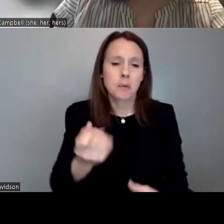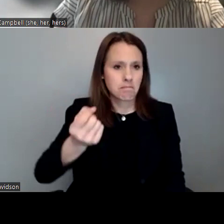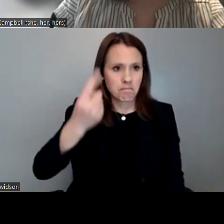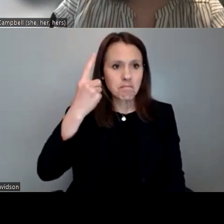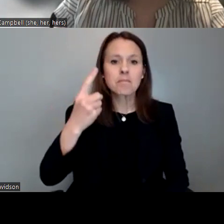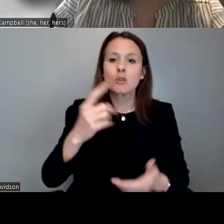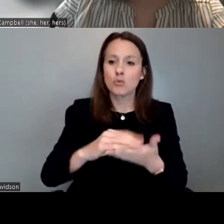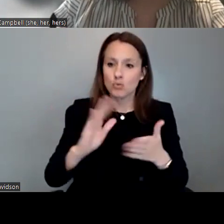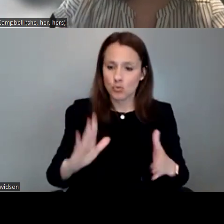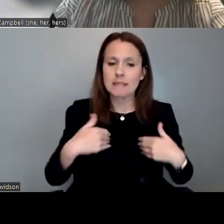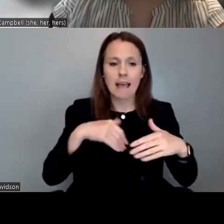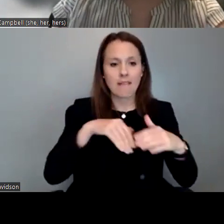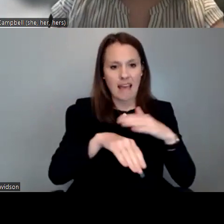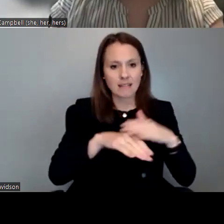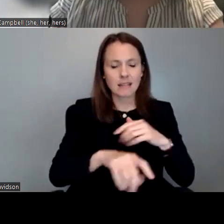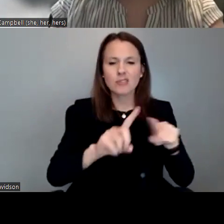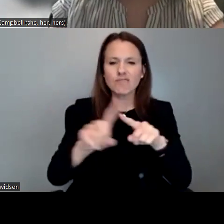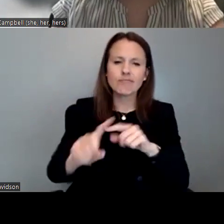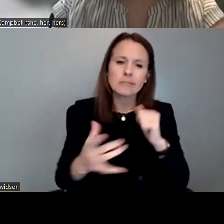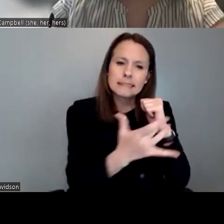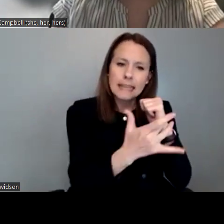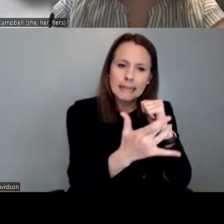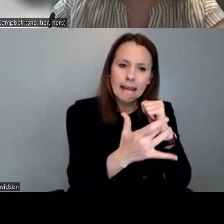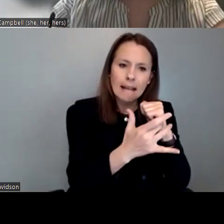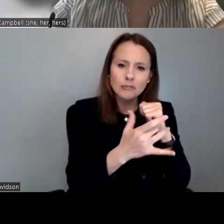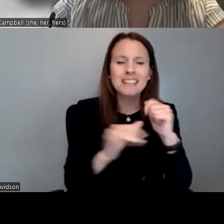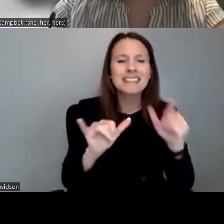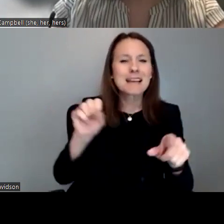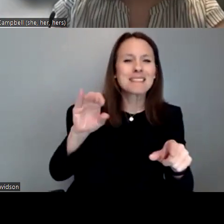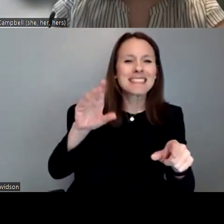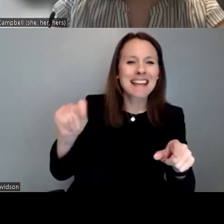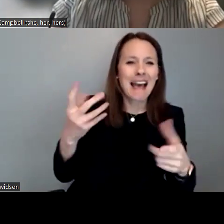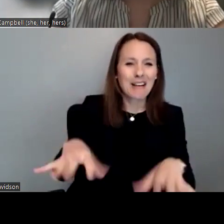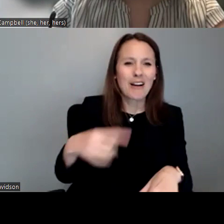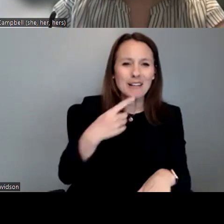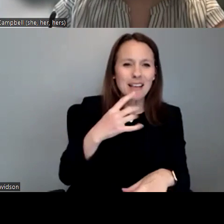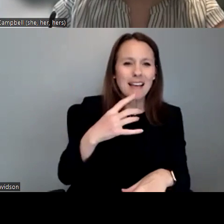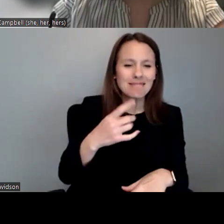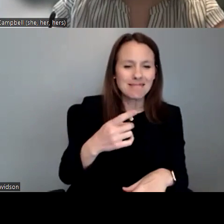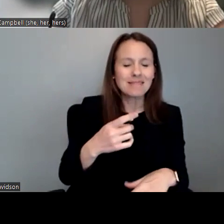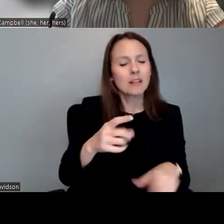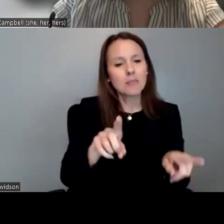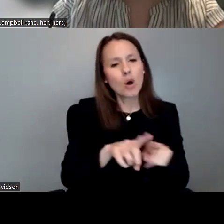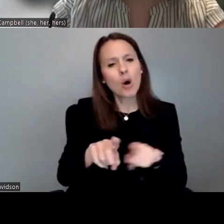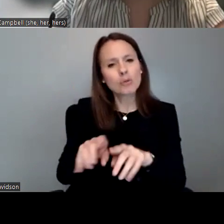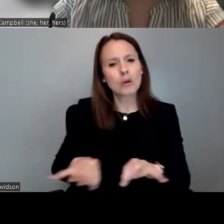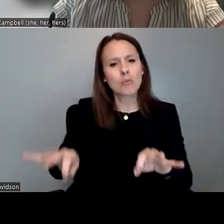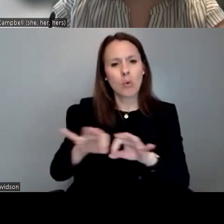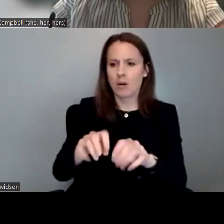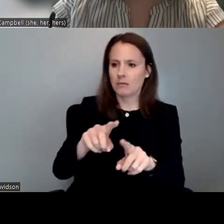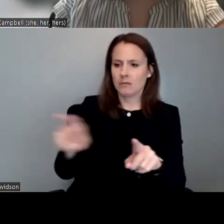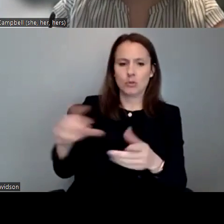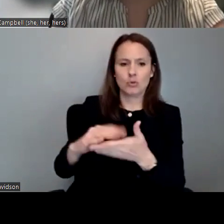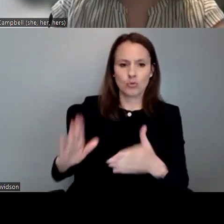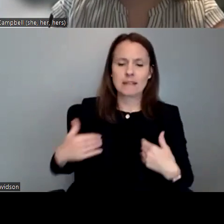have access to various technologies, like Scott said, you know, we also want to make sure that they do have